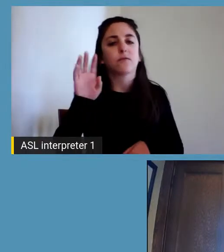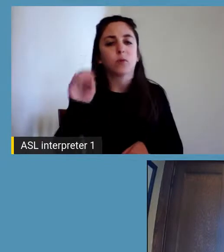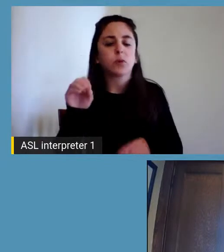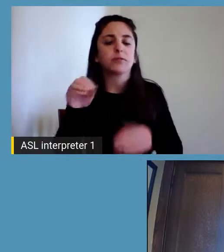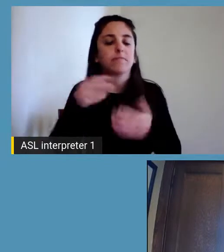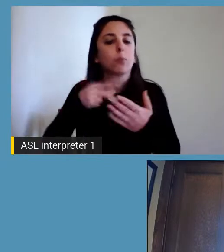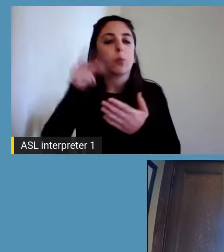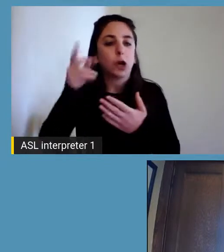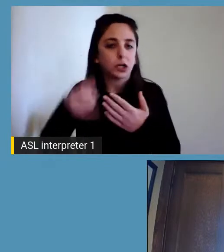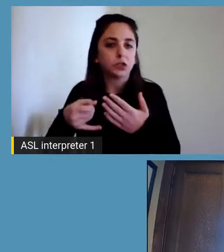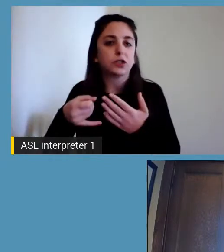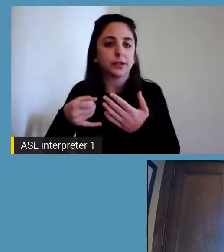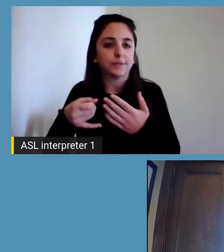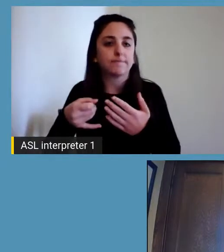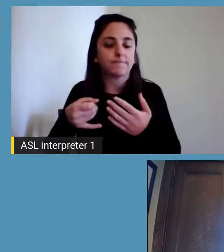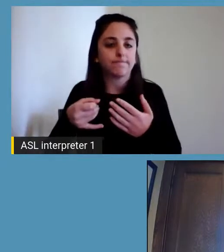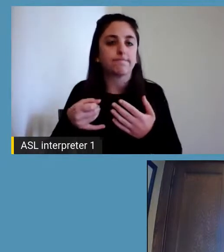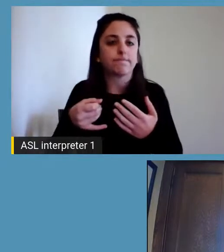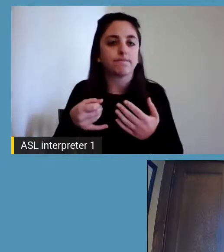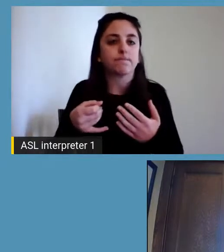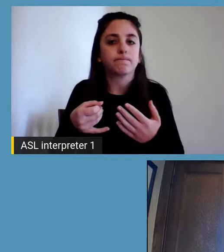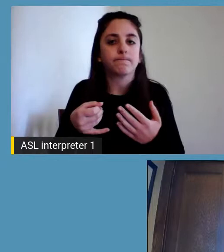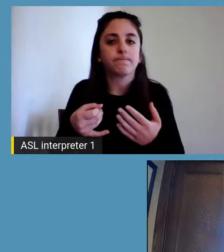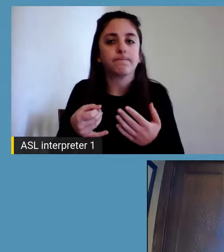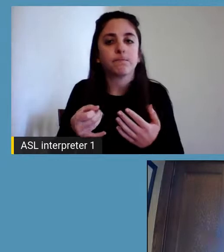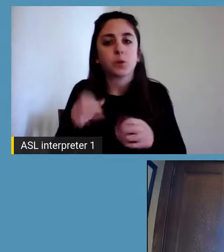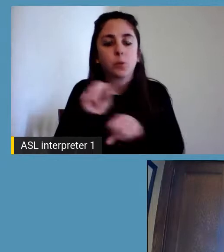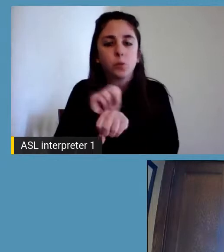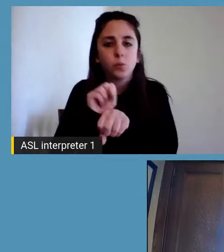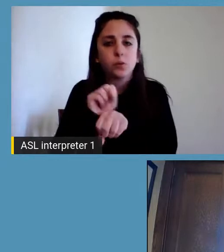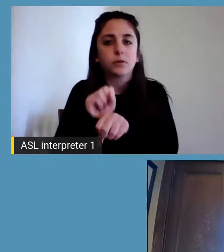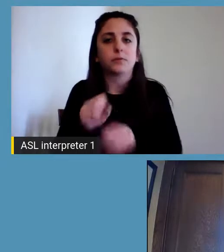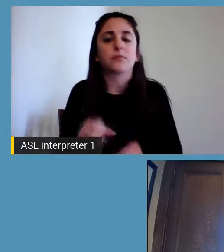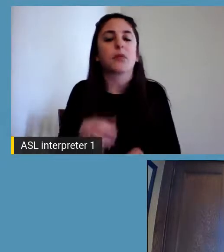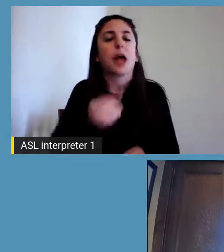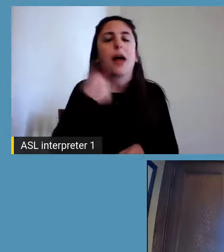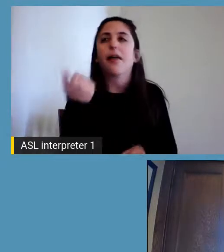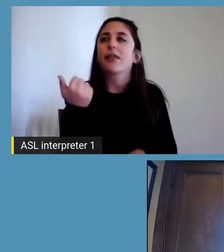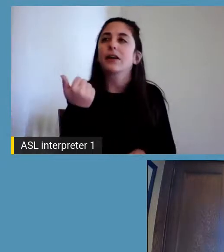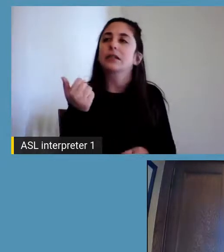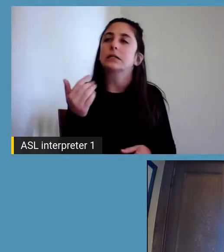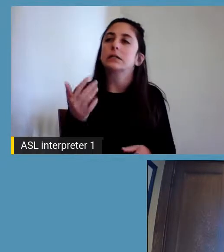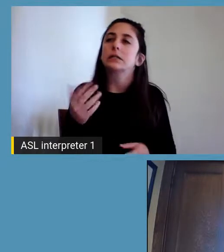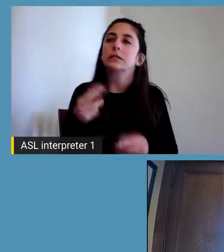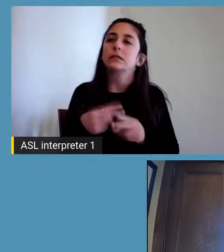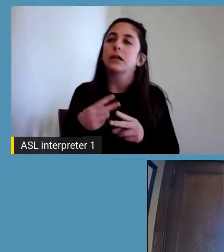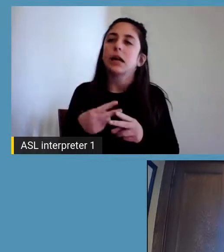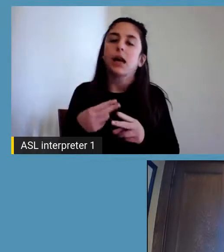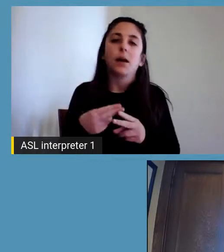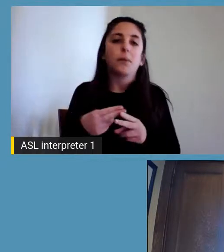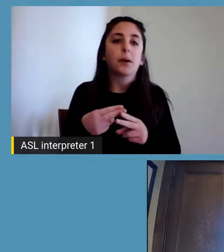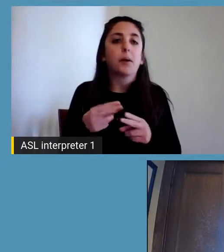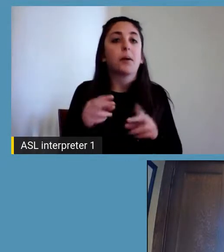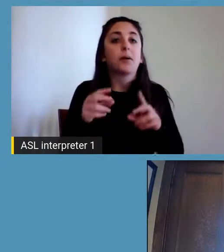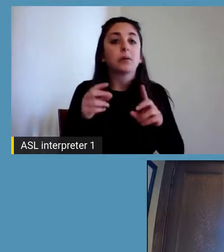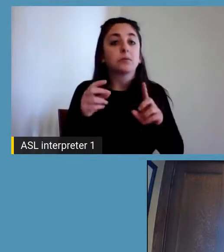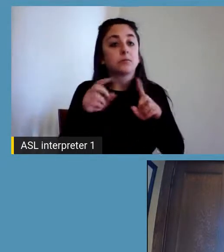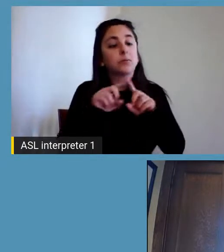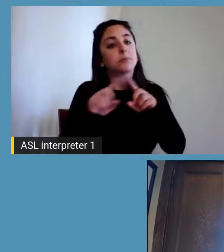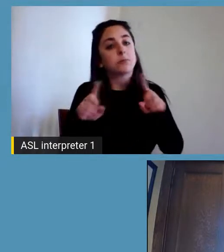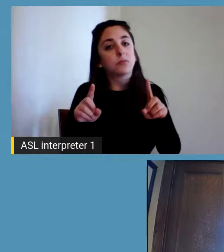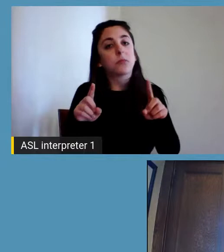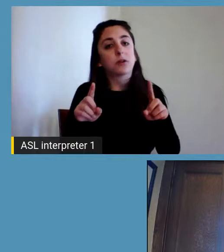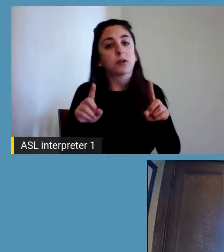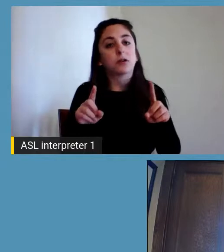is, I'm going to forget her name, but at the same time, she had done a whole dissertation